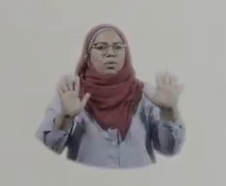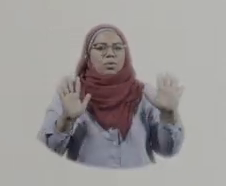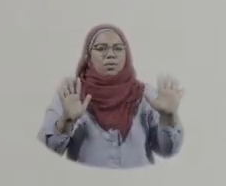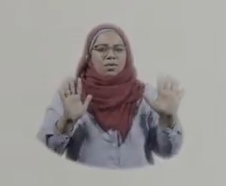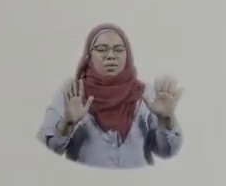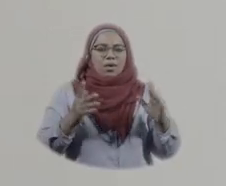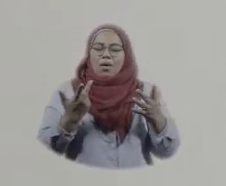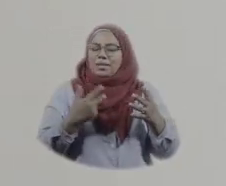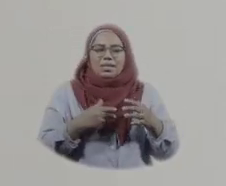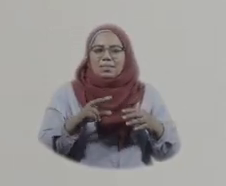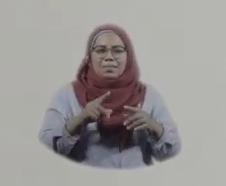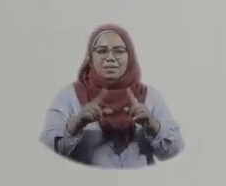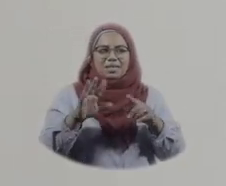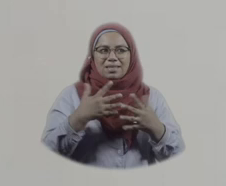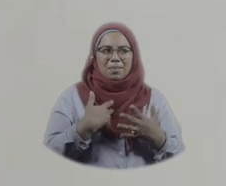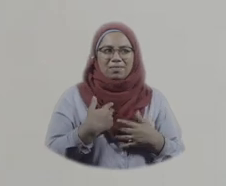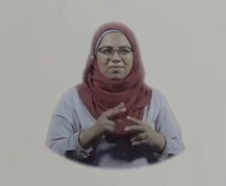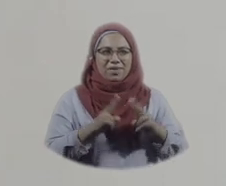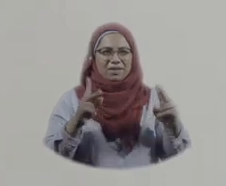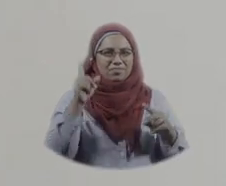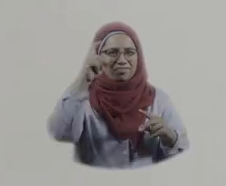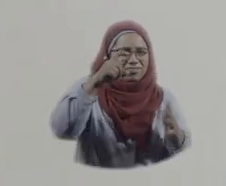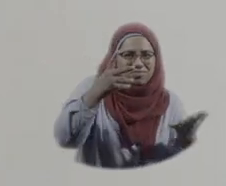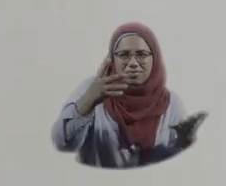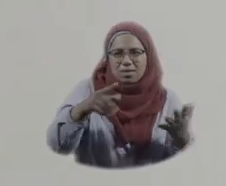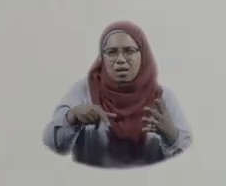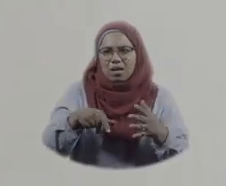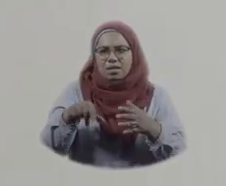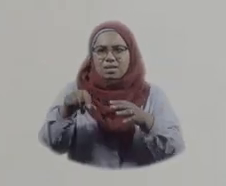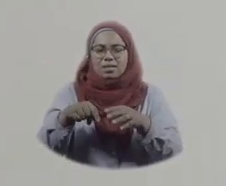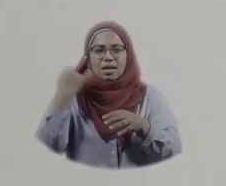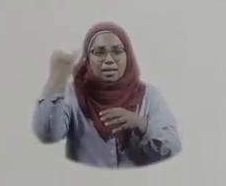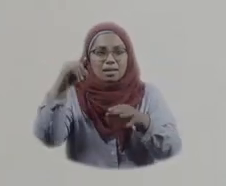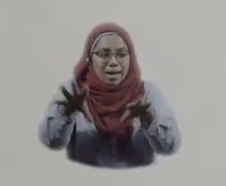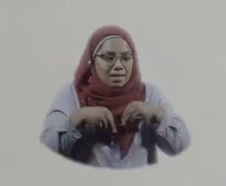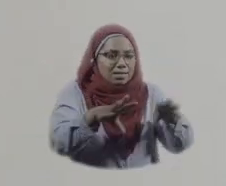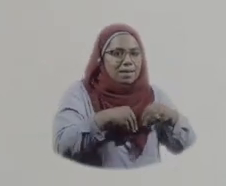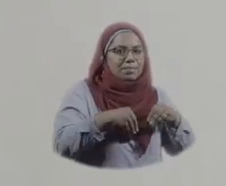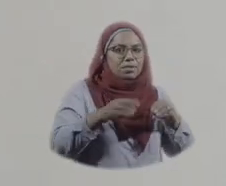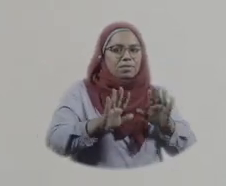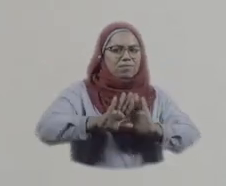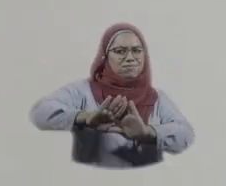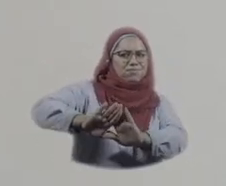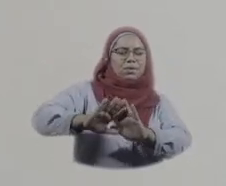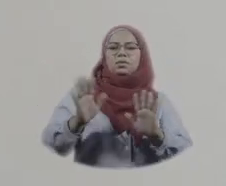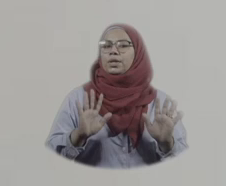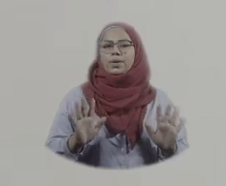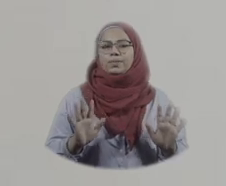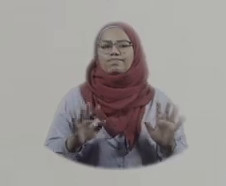also not being so hard and like harukashi that you don't take others' opinions into account. I feel